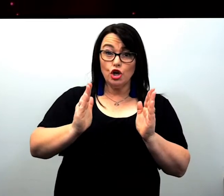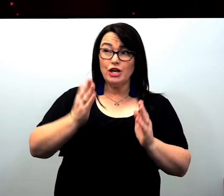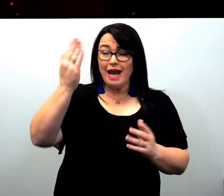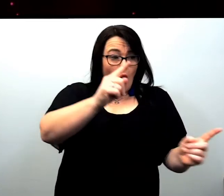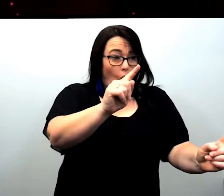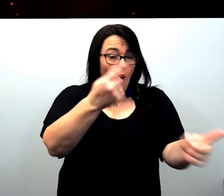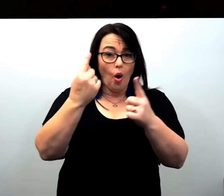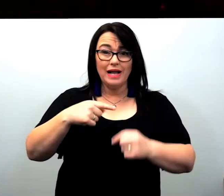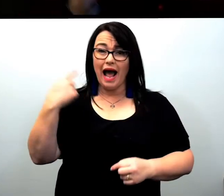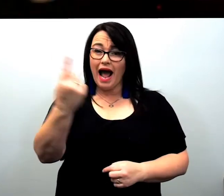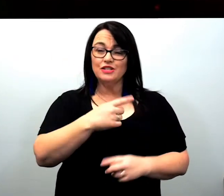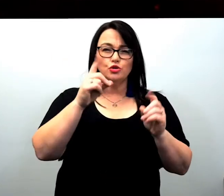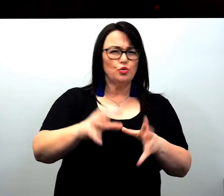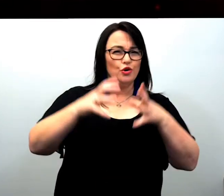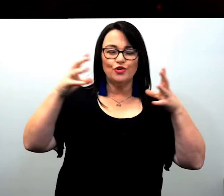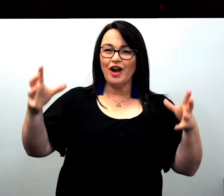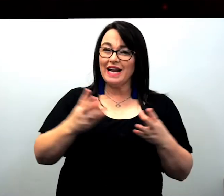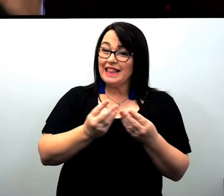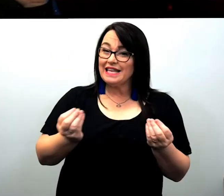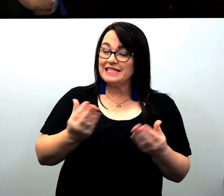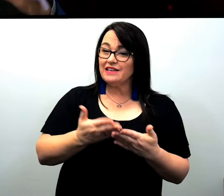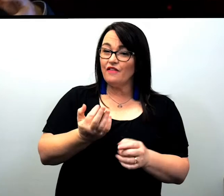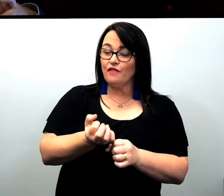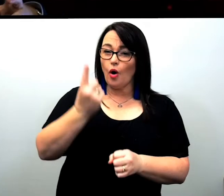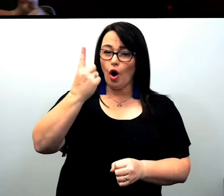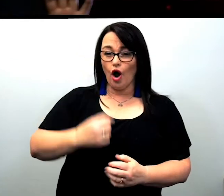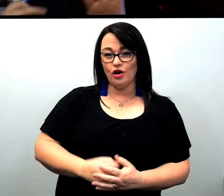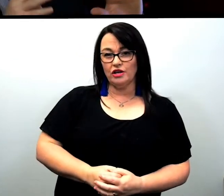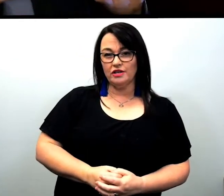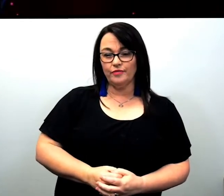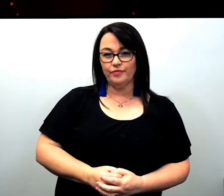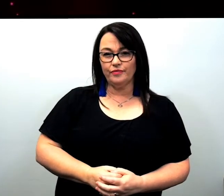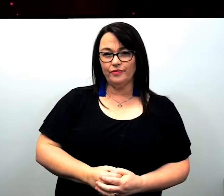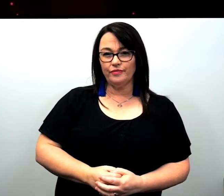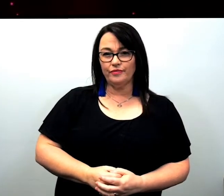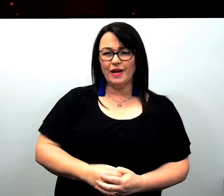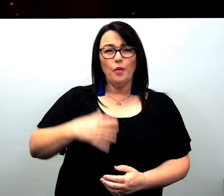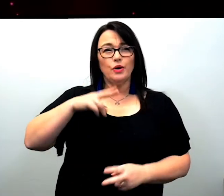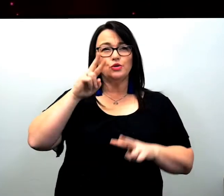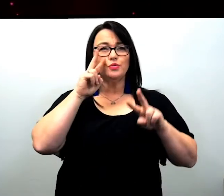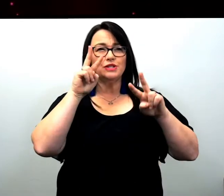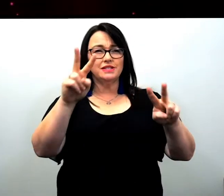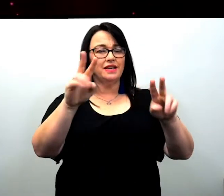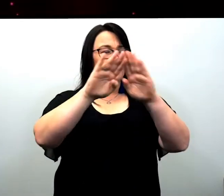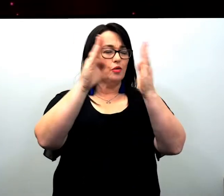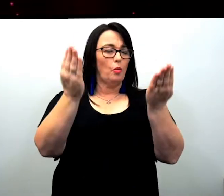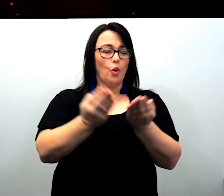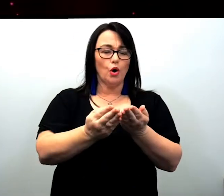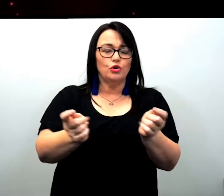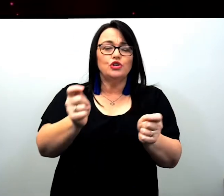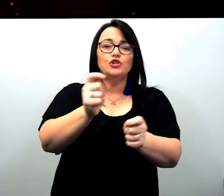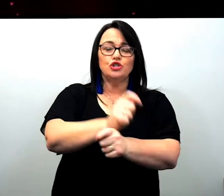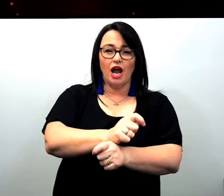do great things for God. We're called out to do to see the world change